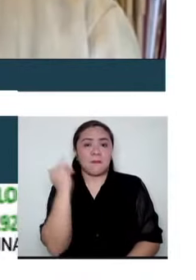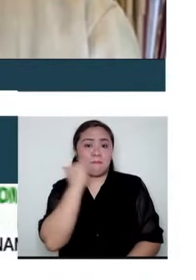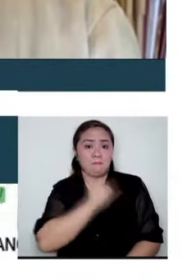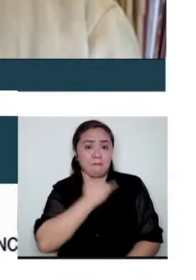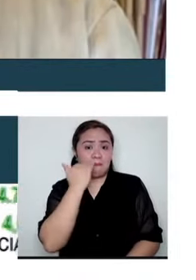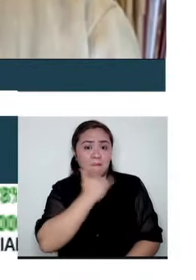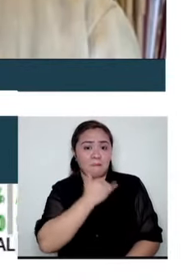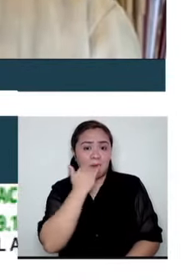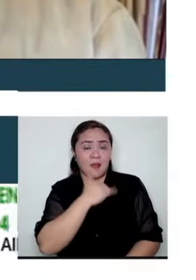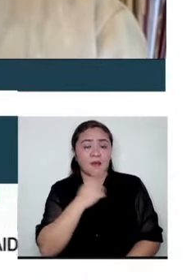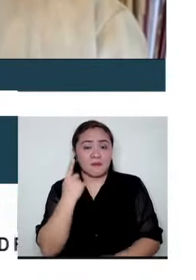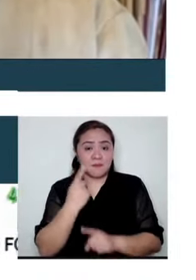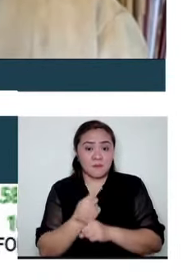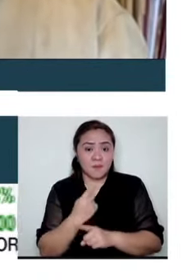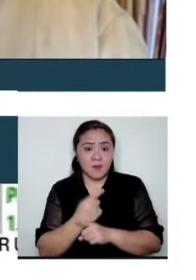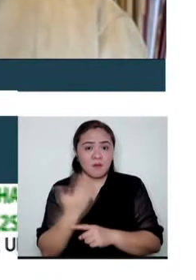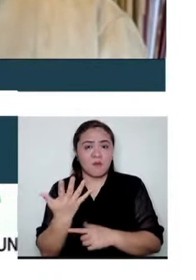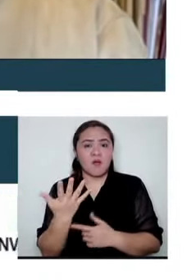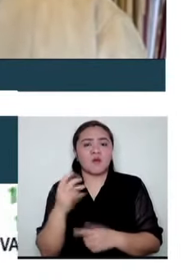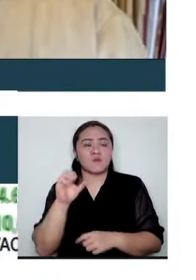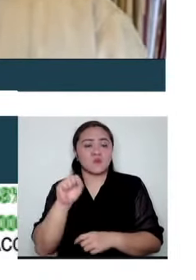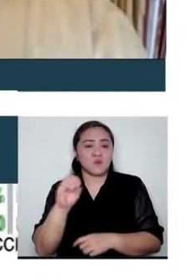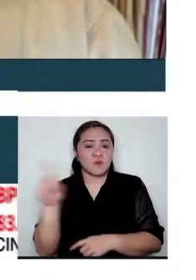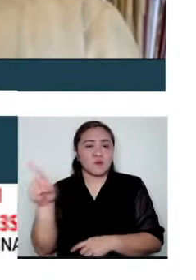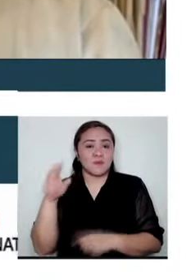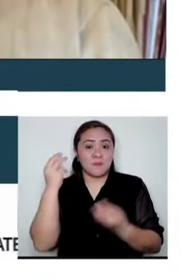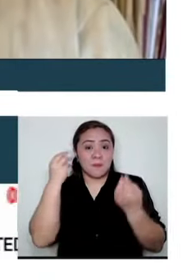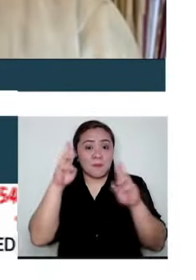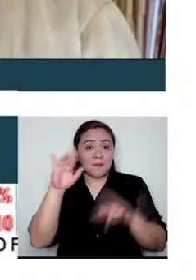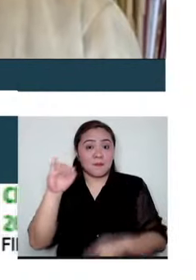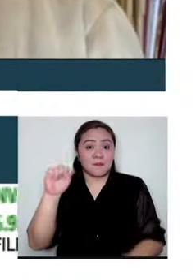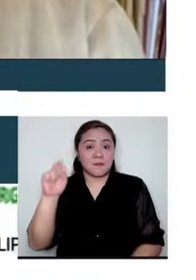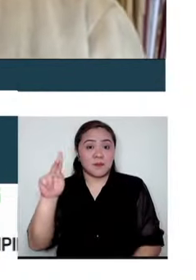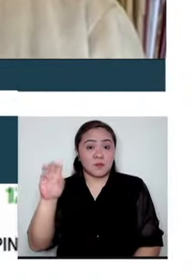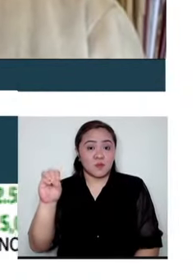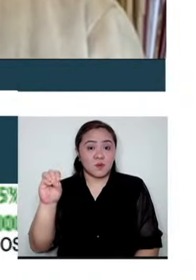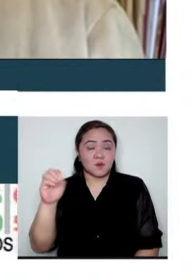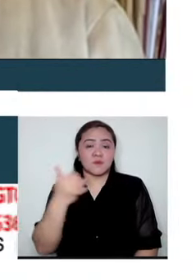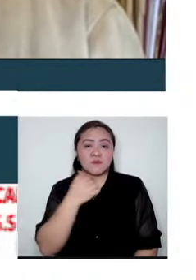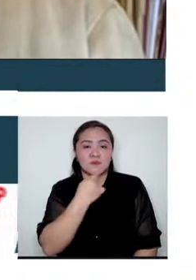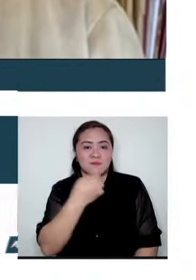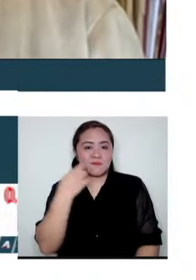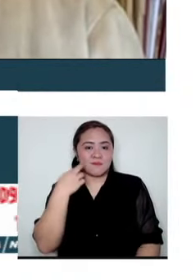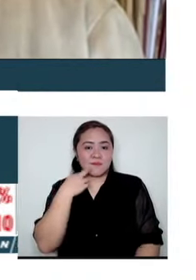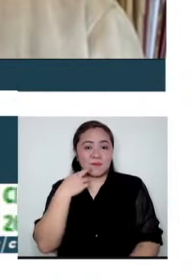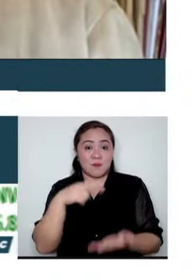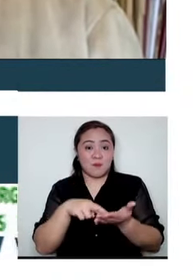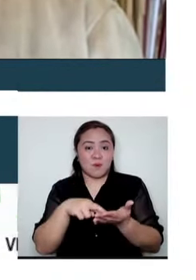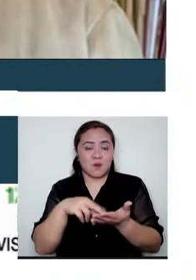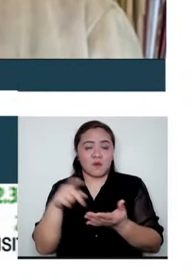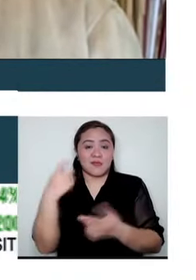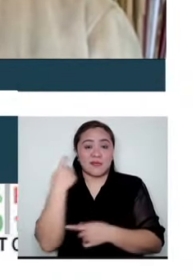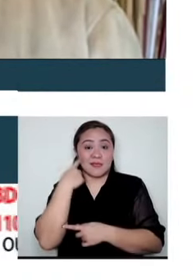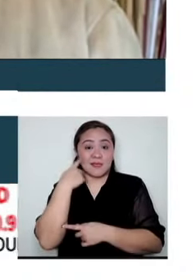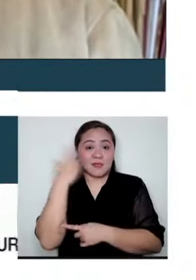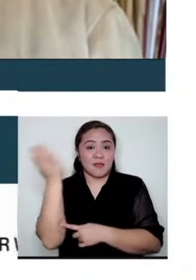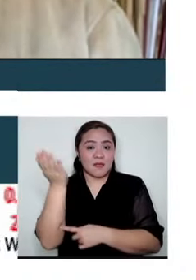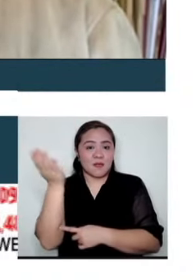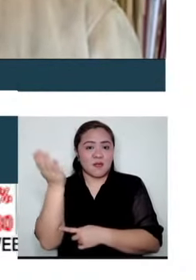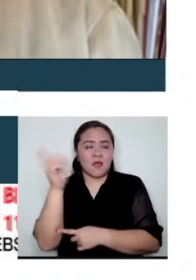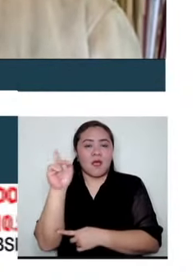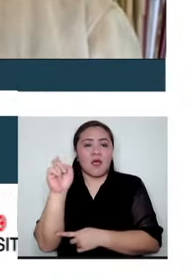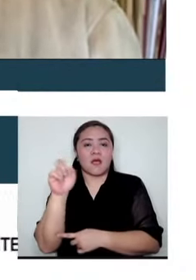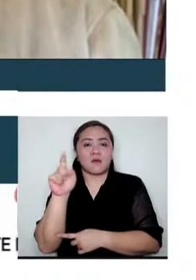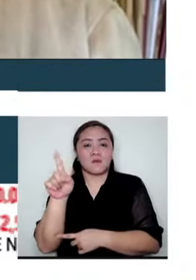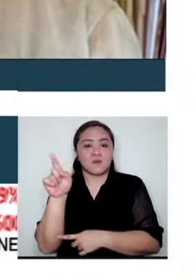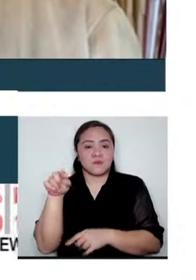Senator Tolentino. Mayor Isko Moreno also reporting earlier today that there were reports in the